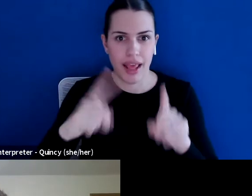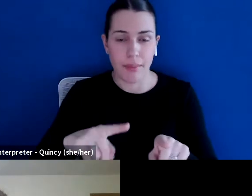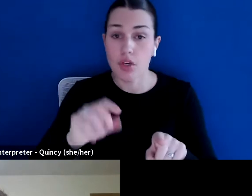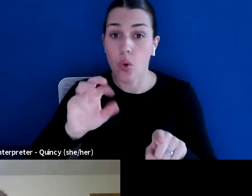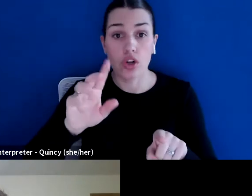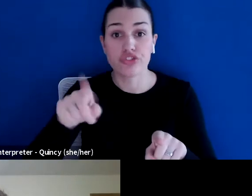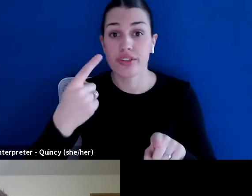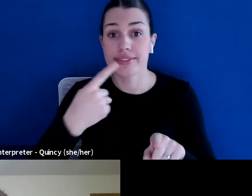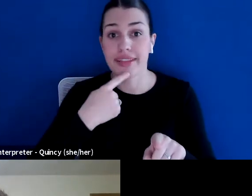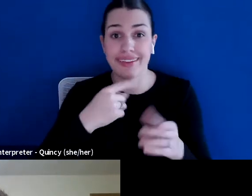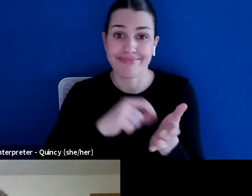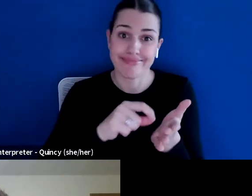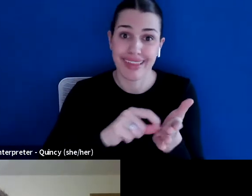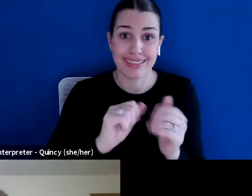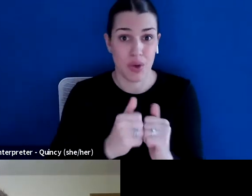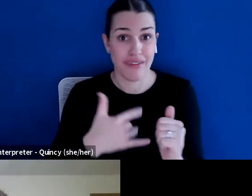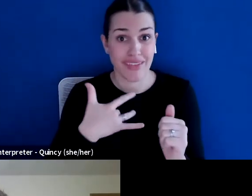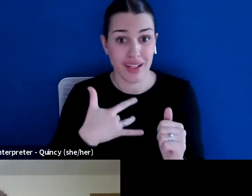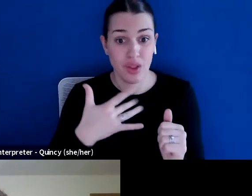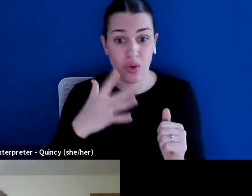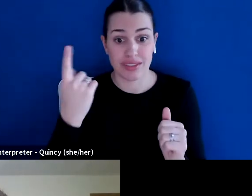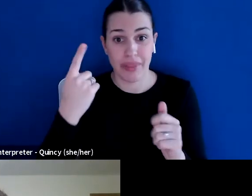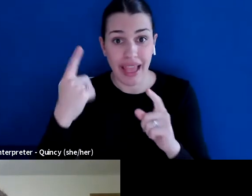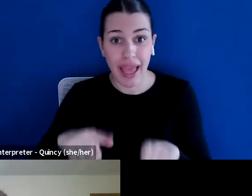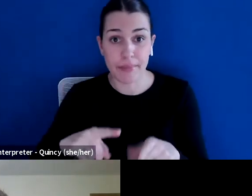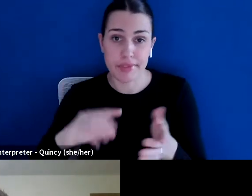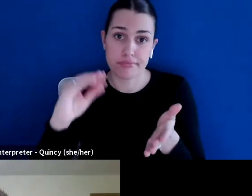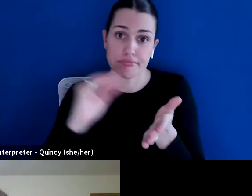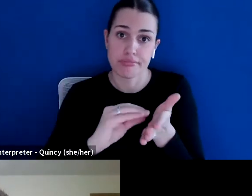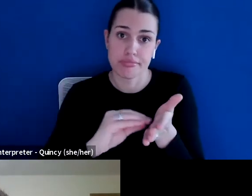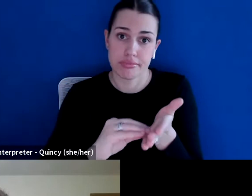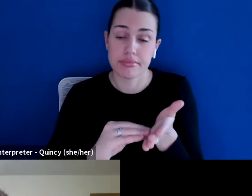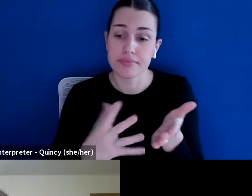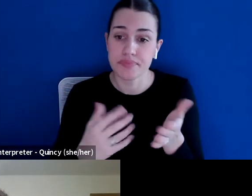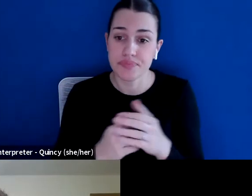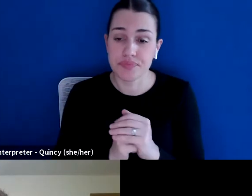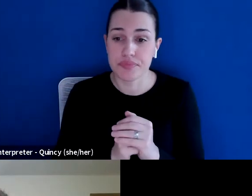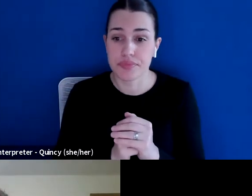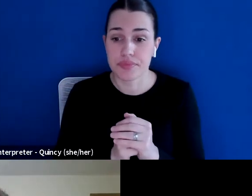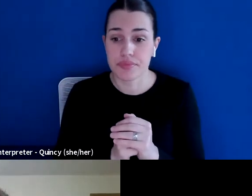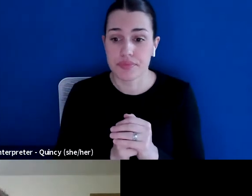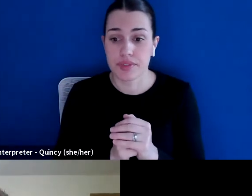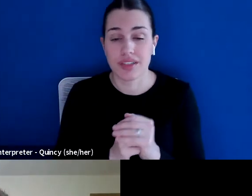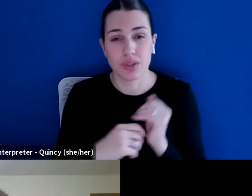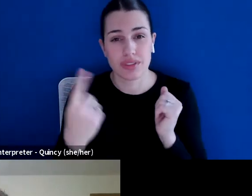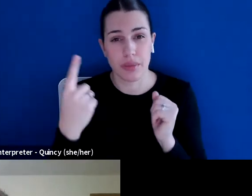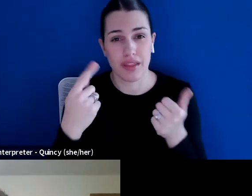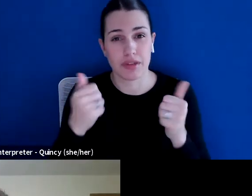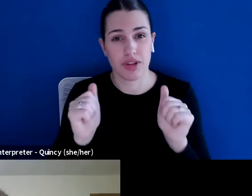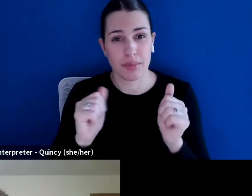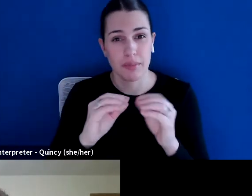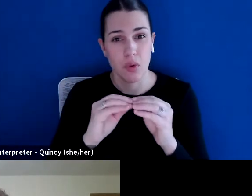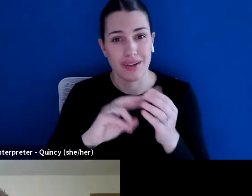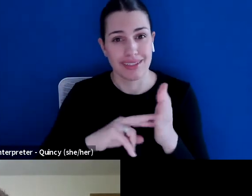saying, like, this is how I feel, or this is something that happened very matter of factly. And so that's something that I've been trying to be more intentional